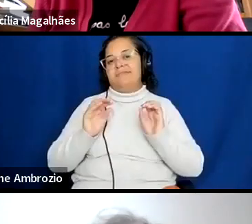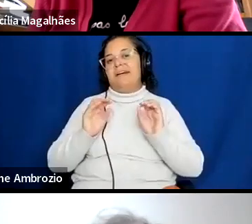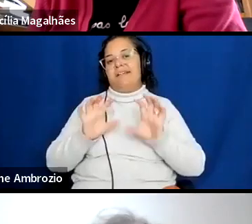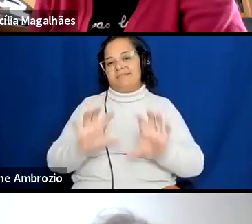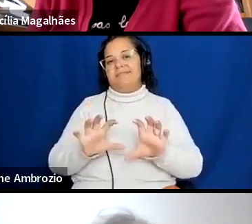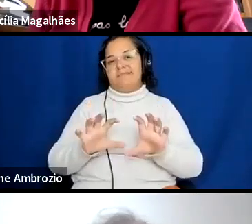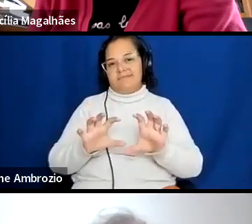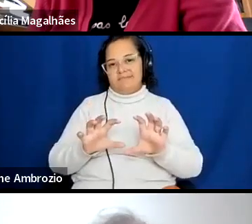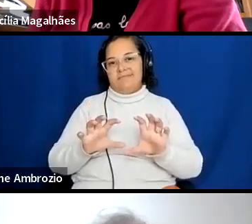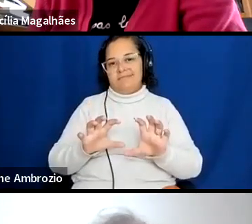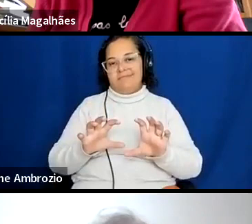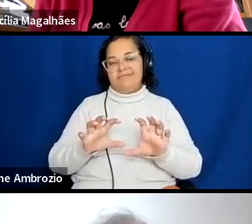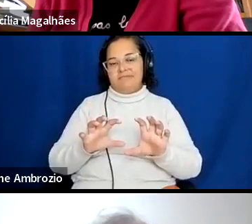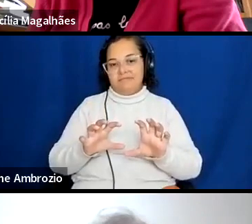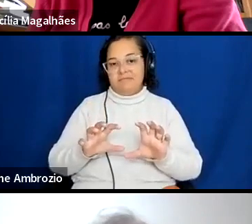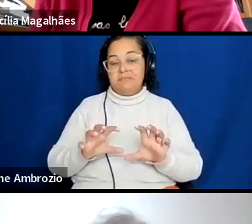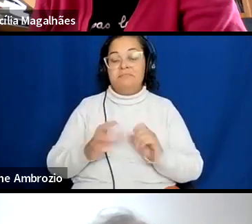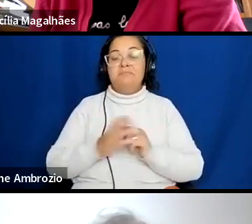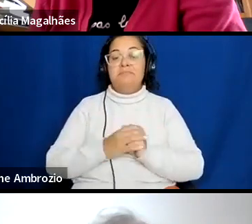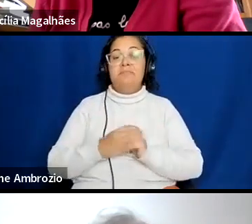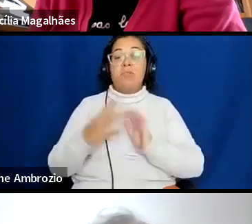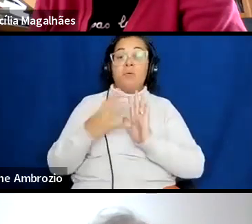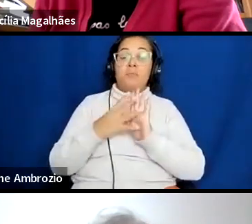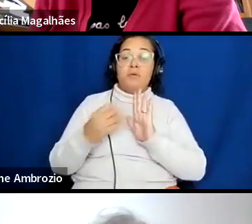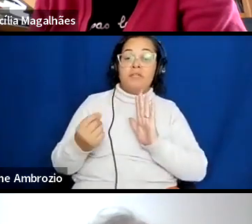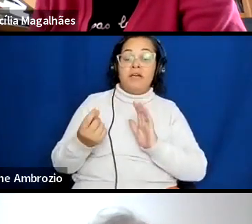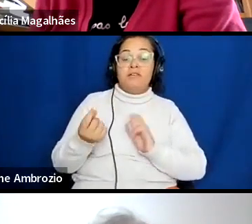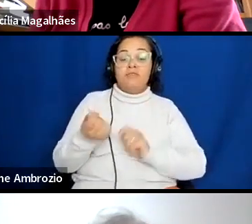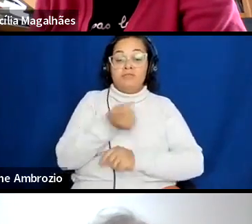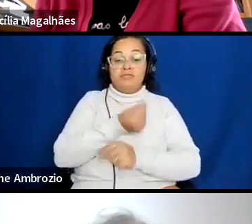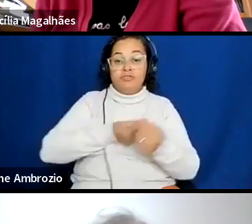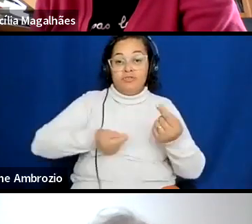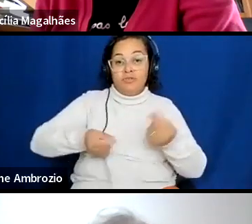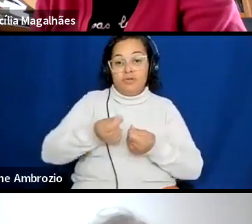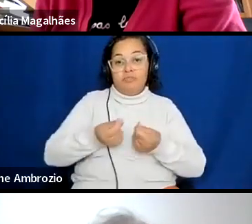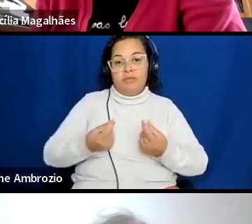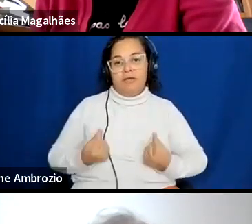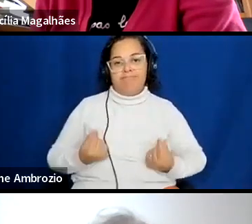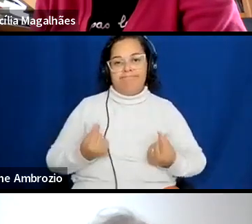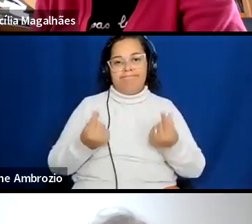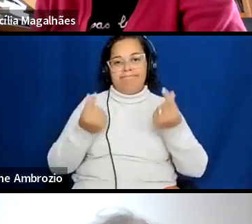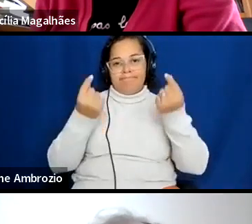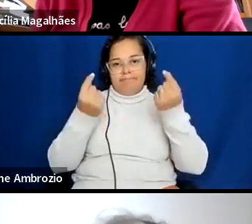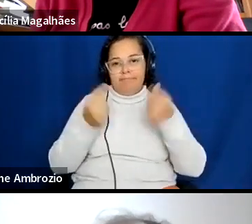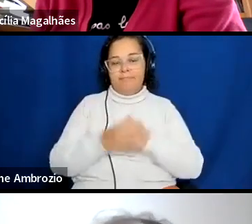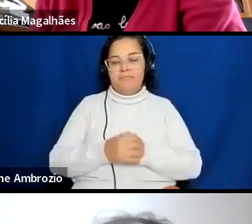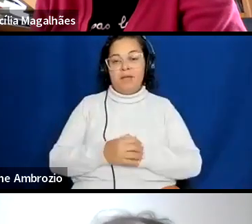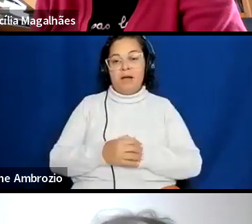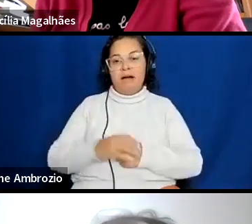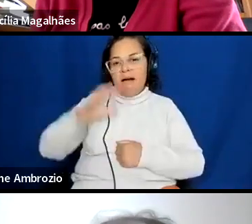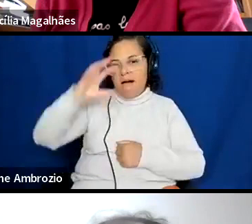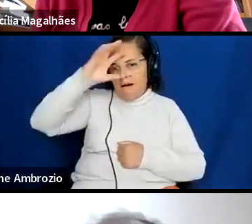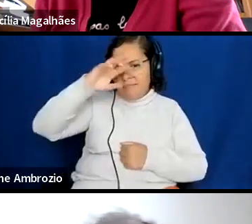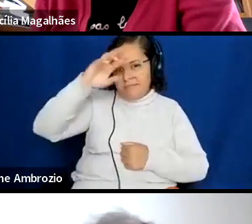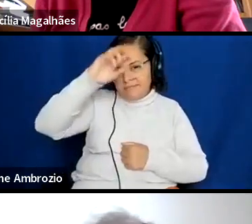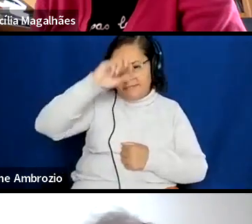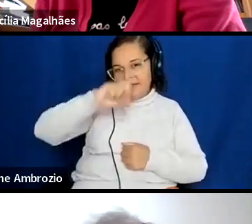its opposite. So learning as a universal human capacity and